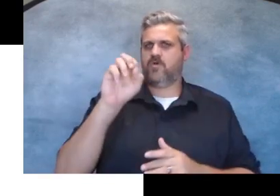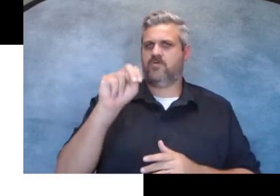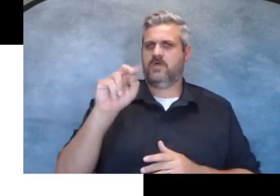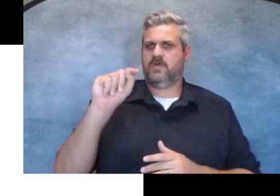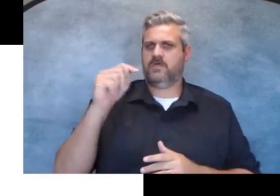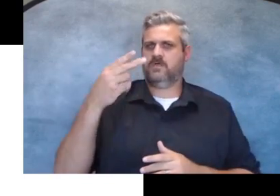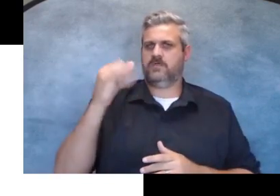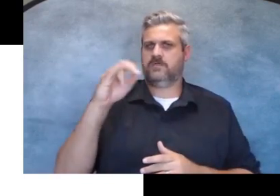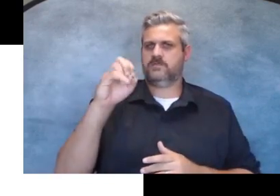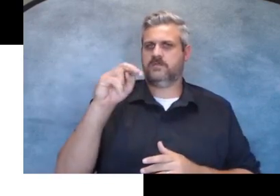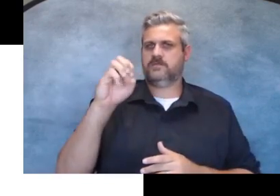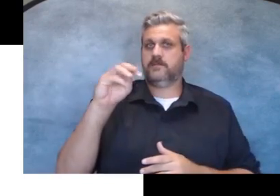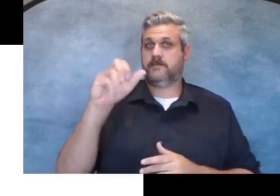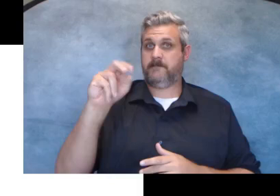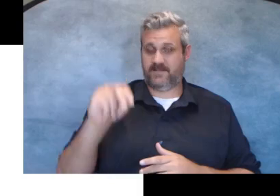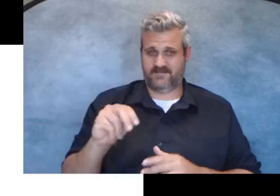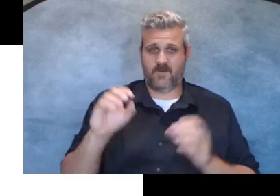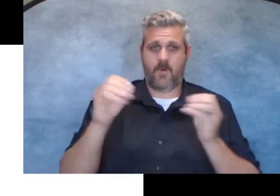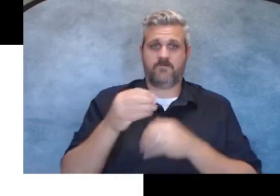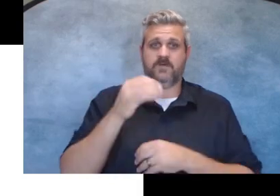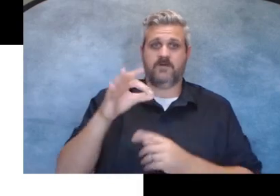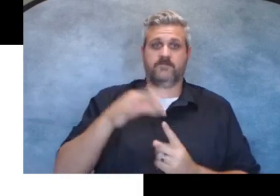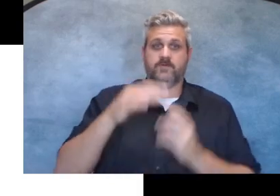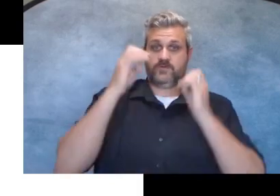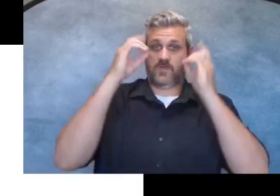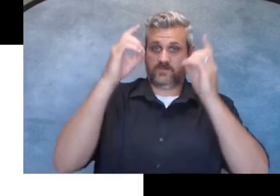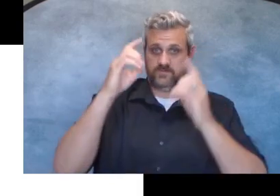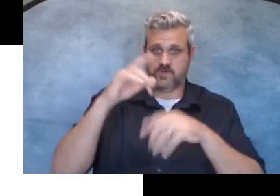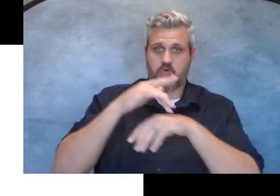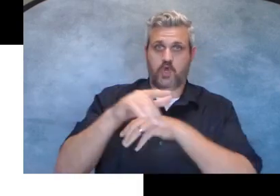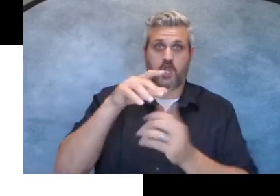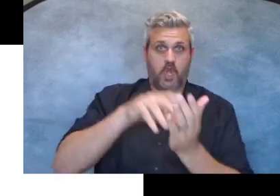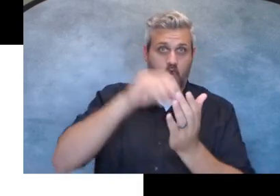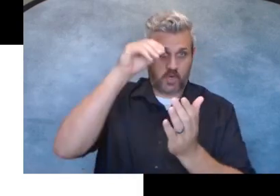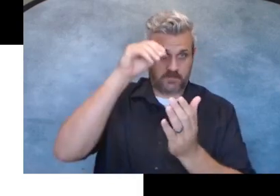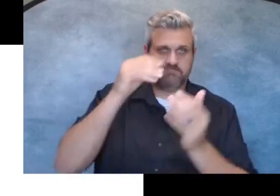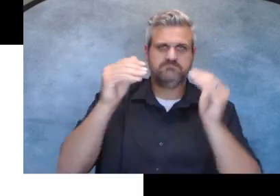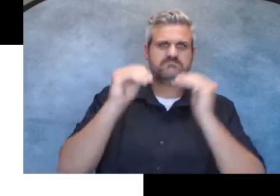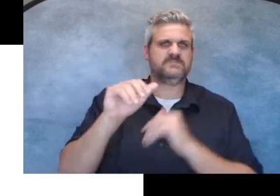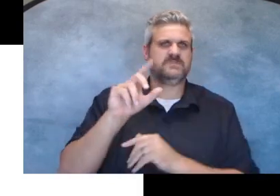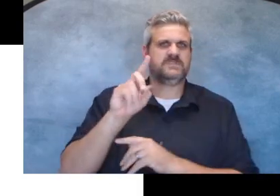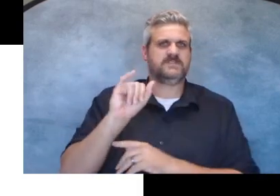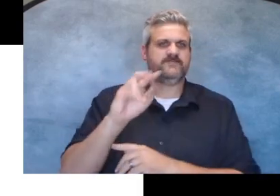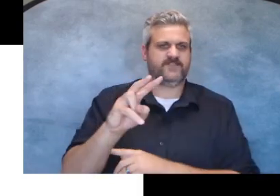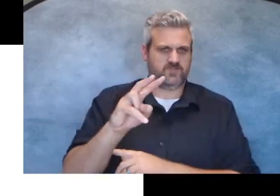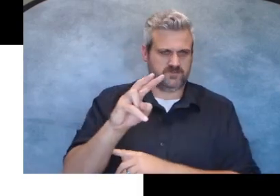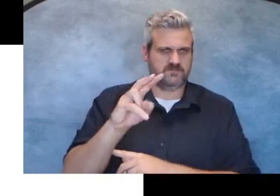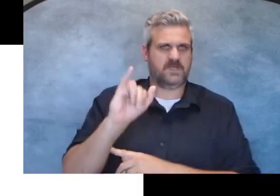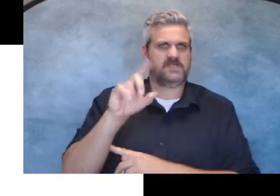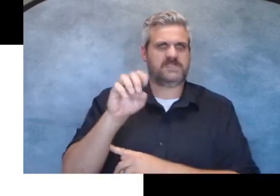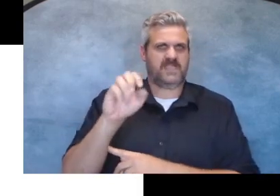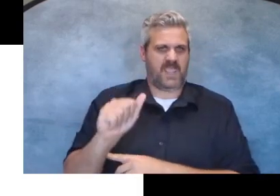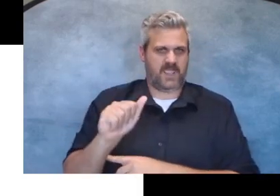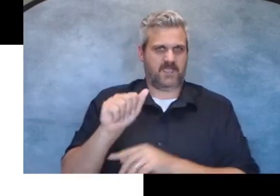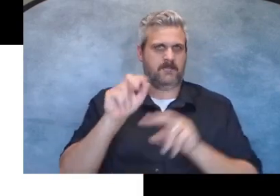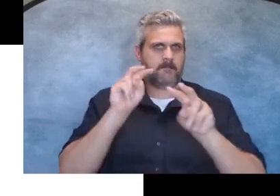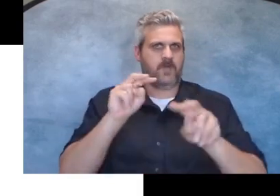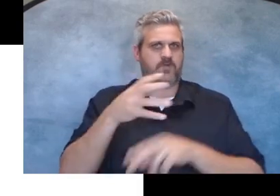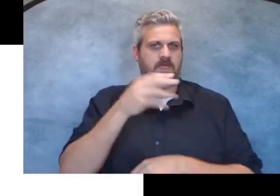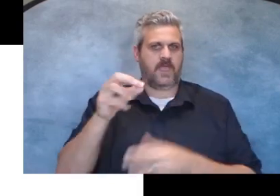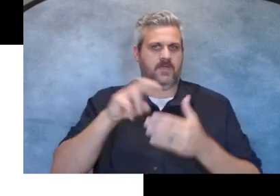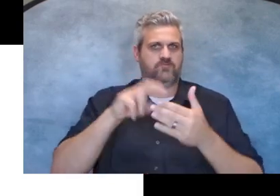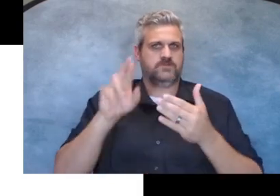Thinneman in the Office of Special Education and Early Learning in the Division of IDEA Monitoring and Results.